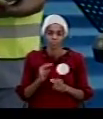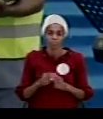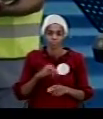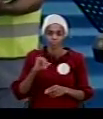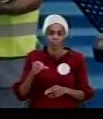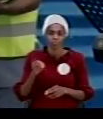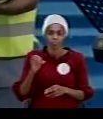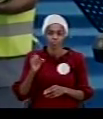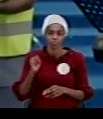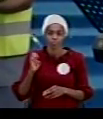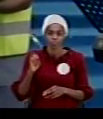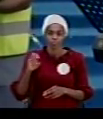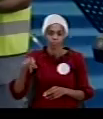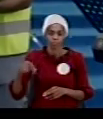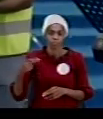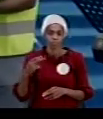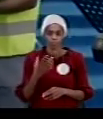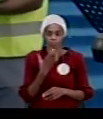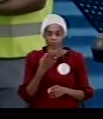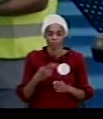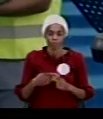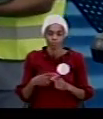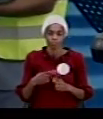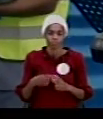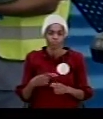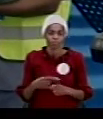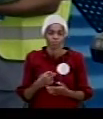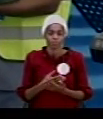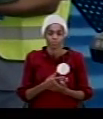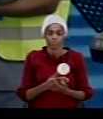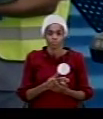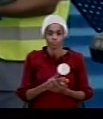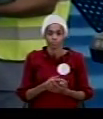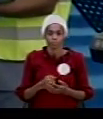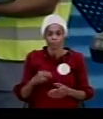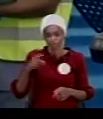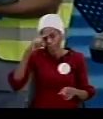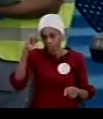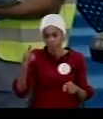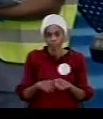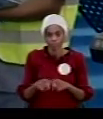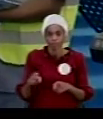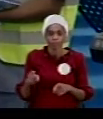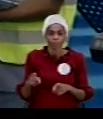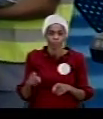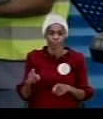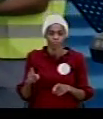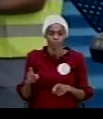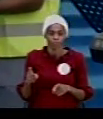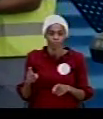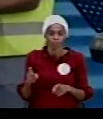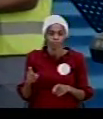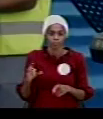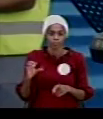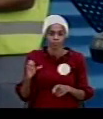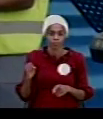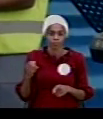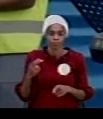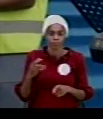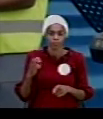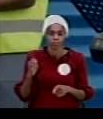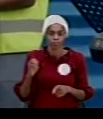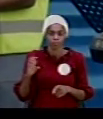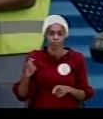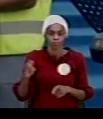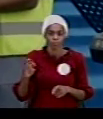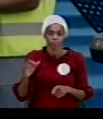Favor. But this brother, Shedrack Unwako, will be testifying on her behalf because she was